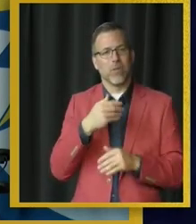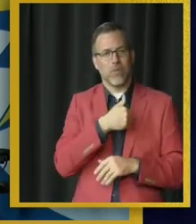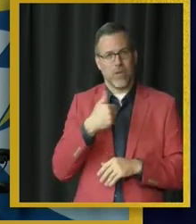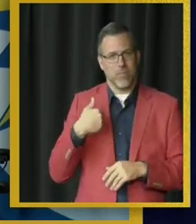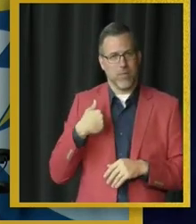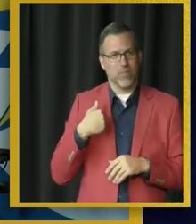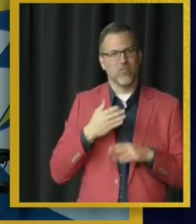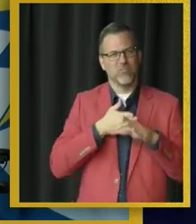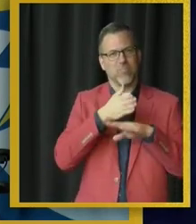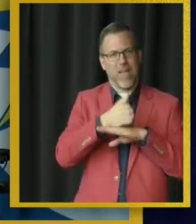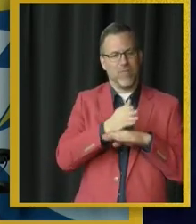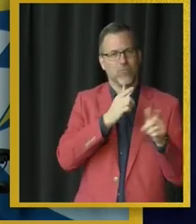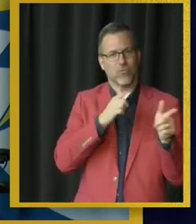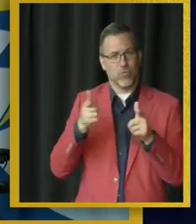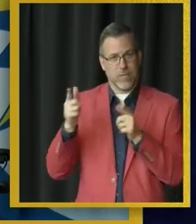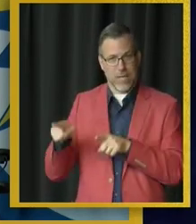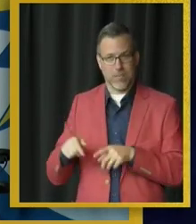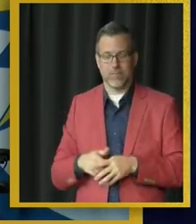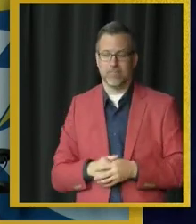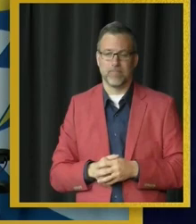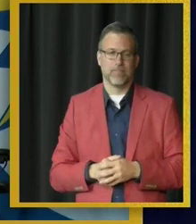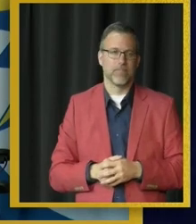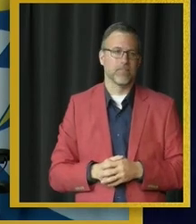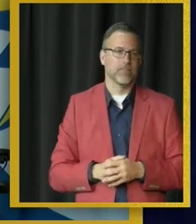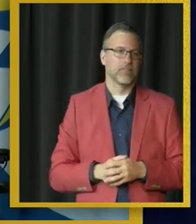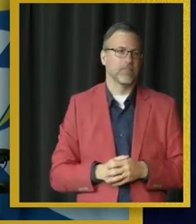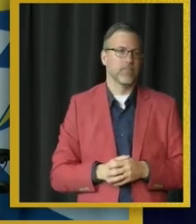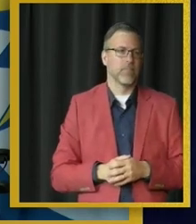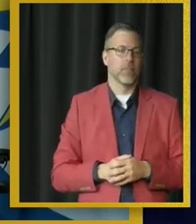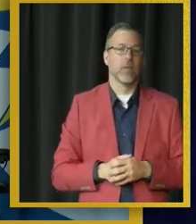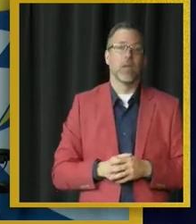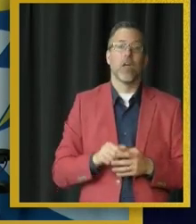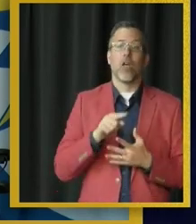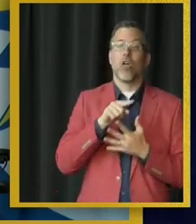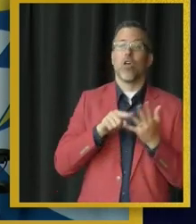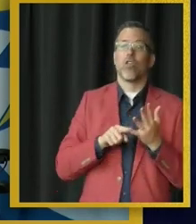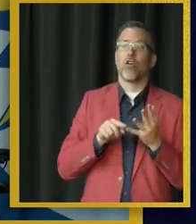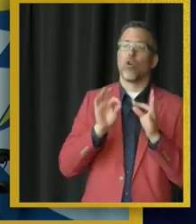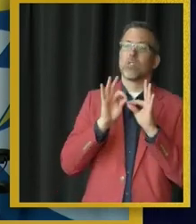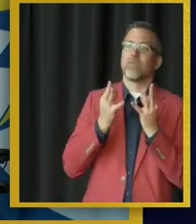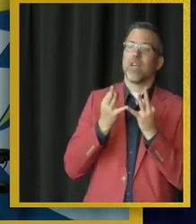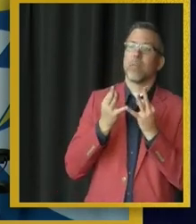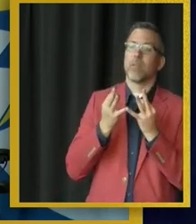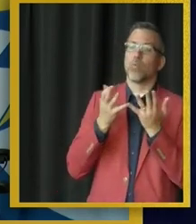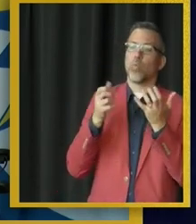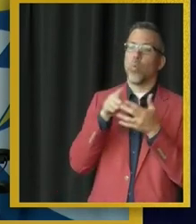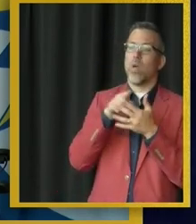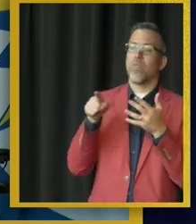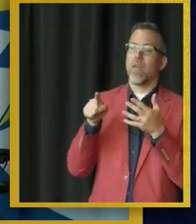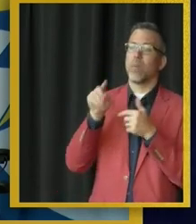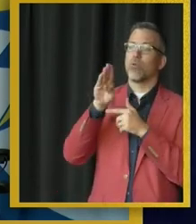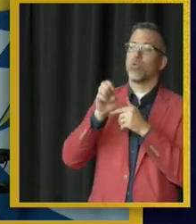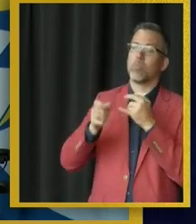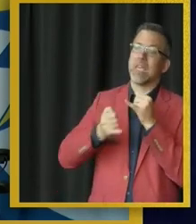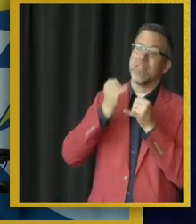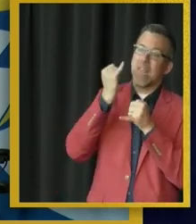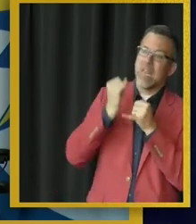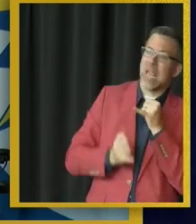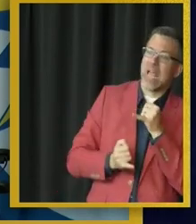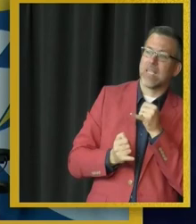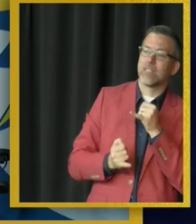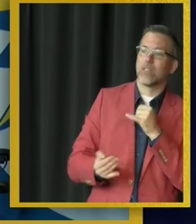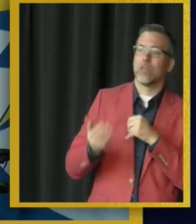during the aftermath of this tragedy. And we want those families to be the last in Nashville to know